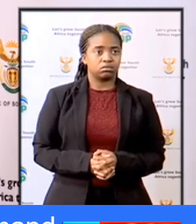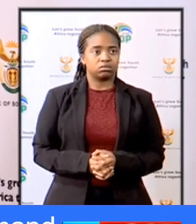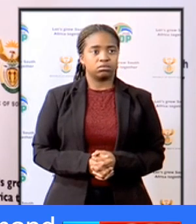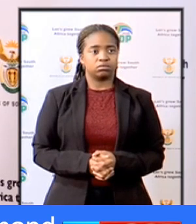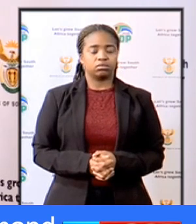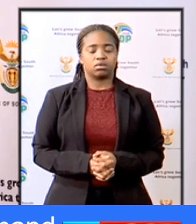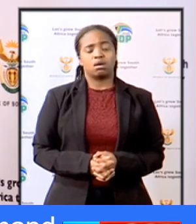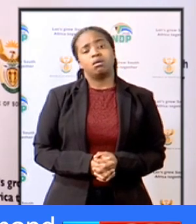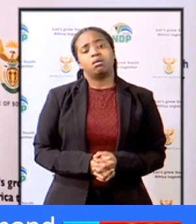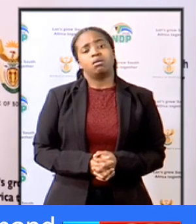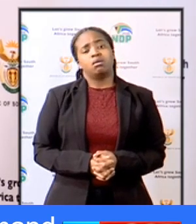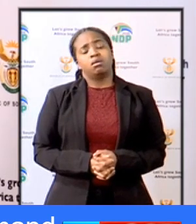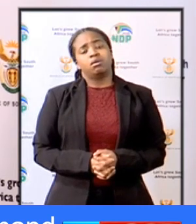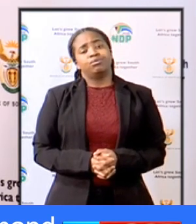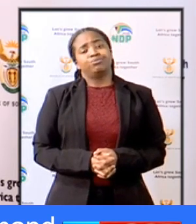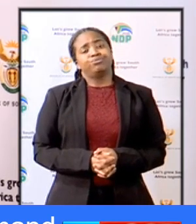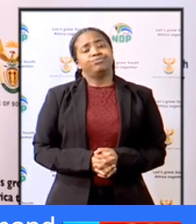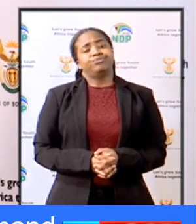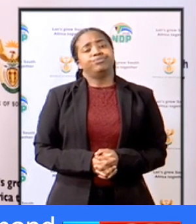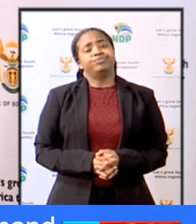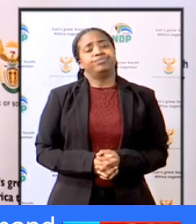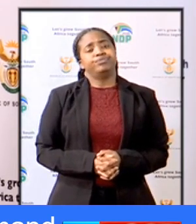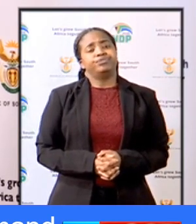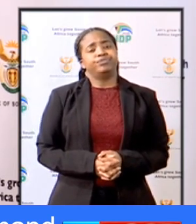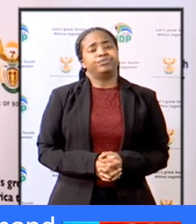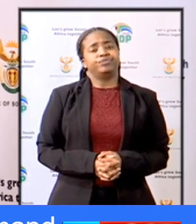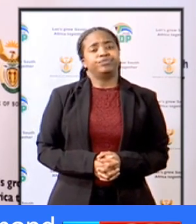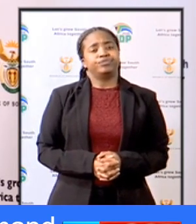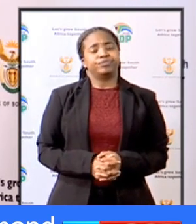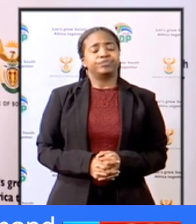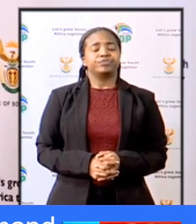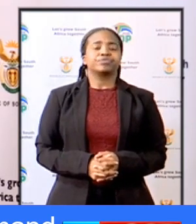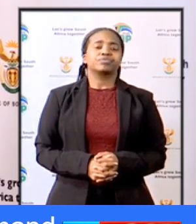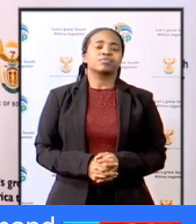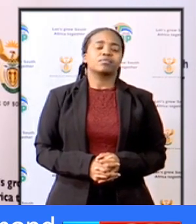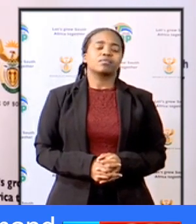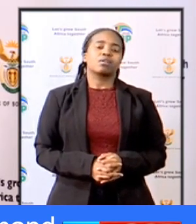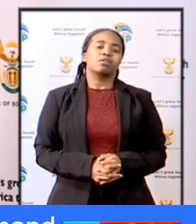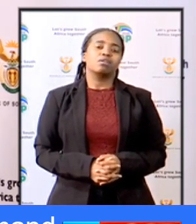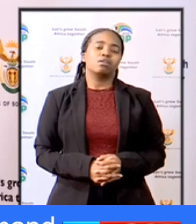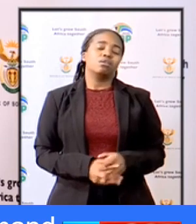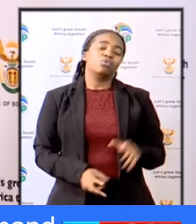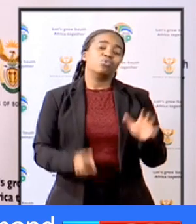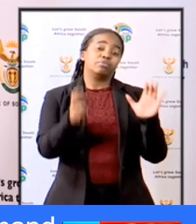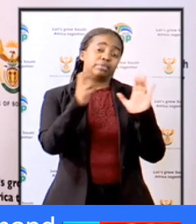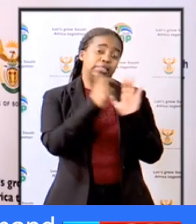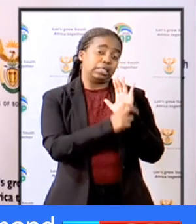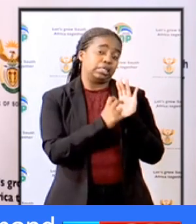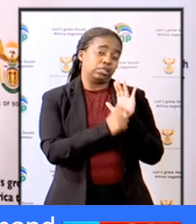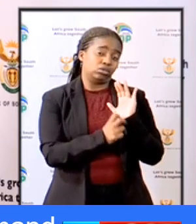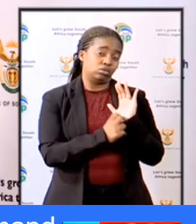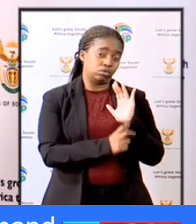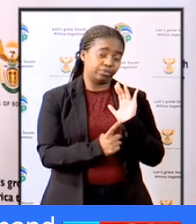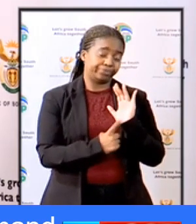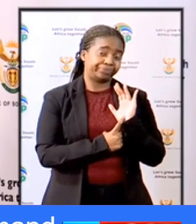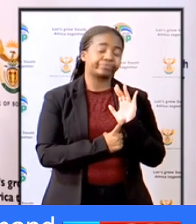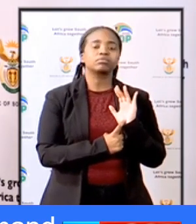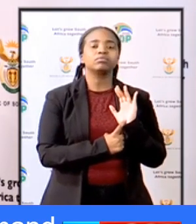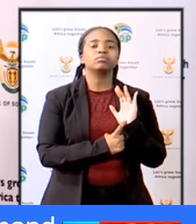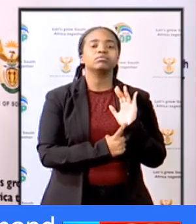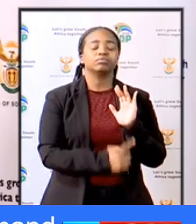Well, I think the way the regulations and the directions stand